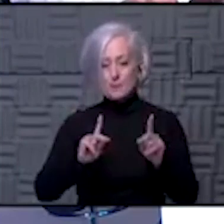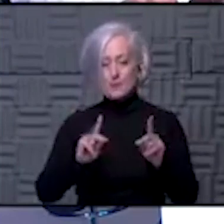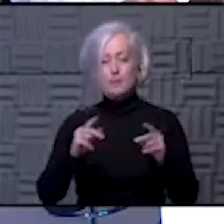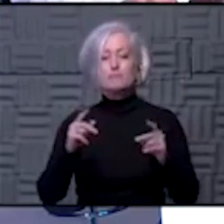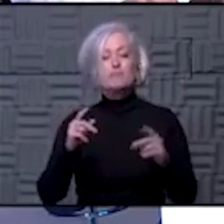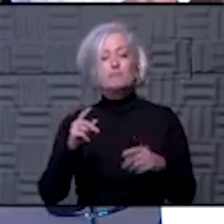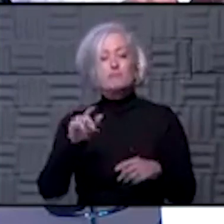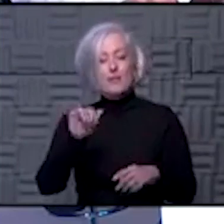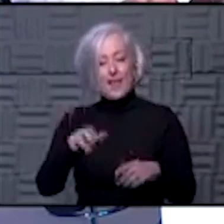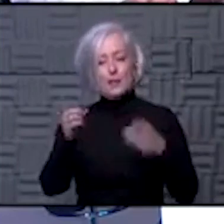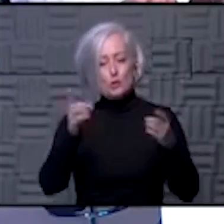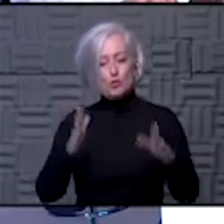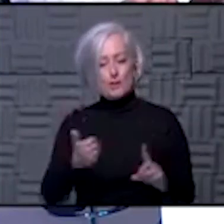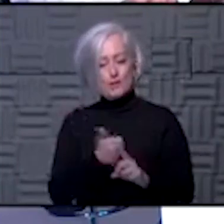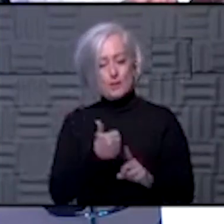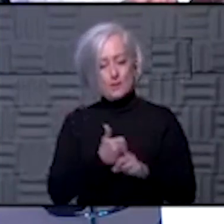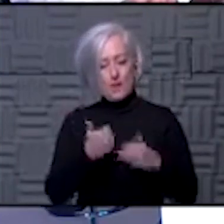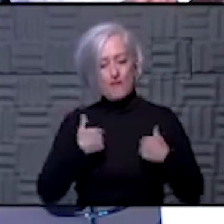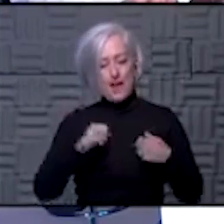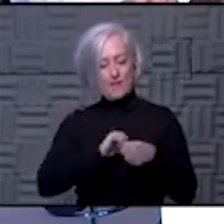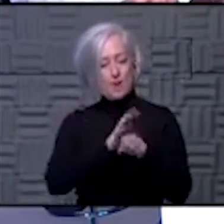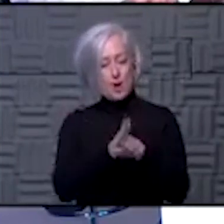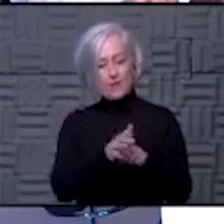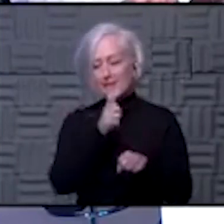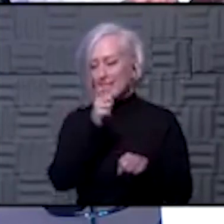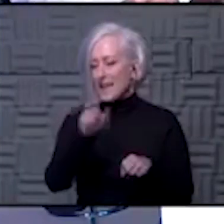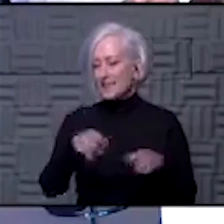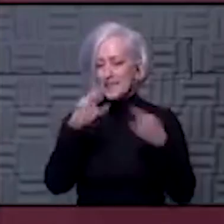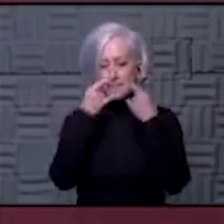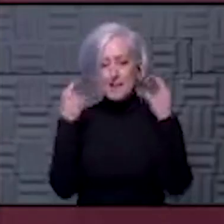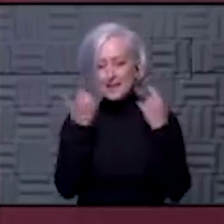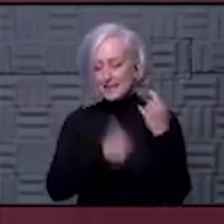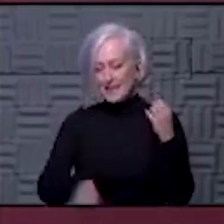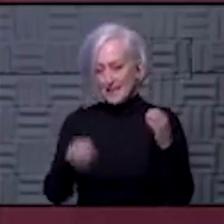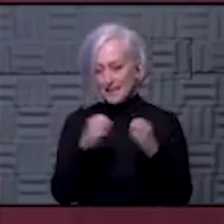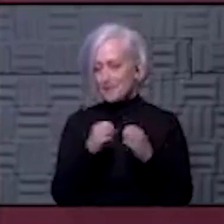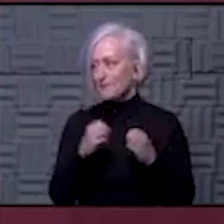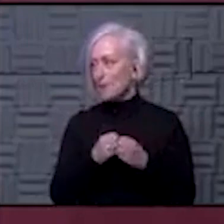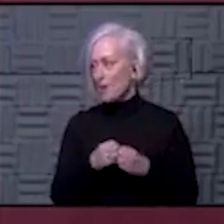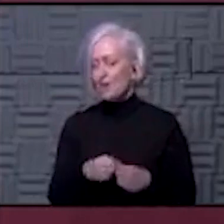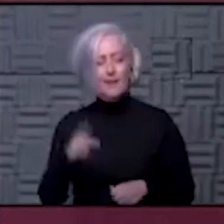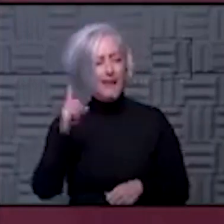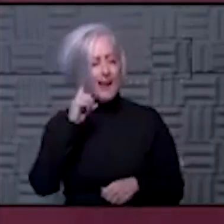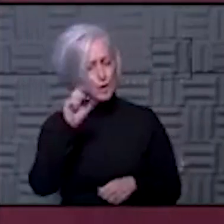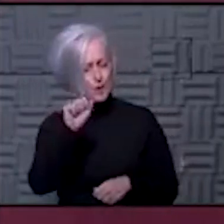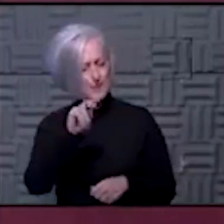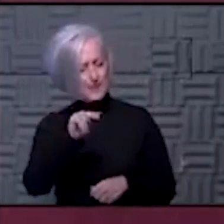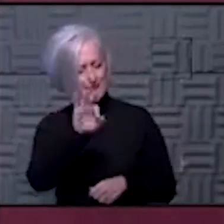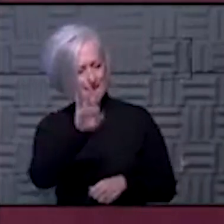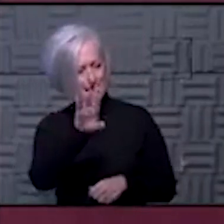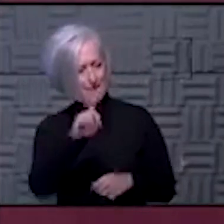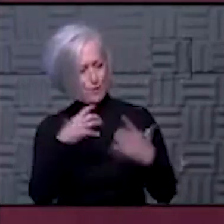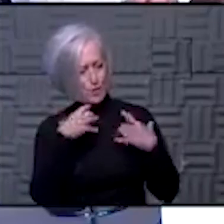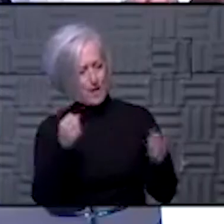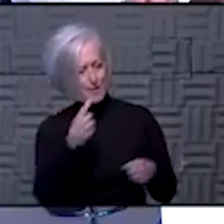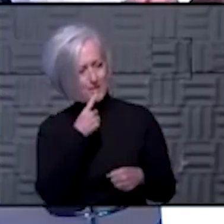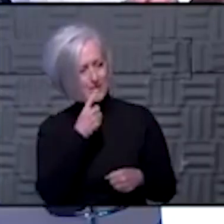he didn't need to wear a mask anymore. And she just wants to know. The CEO of Sanford Health said that. That was terrible. Yeah.